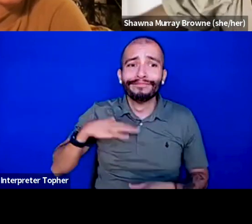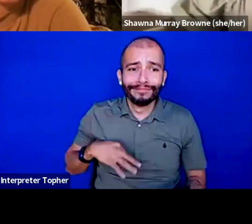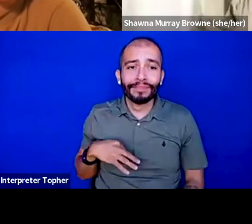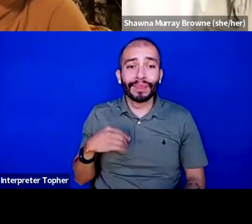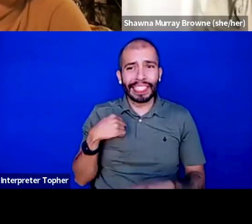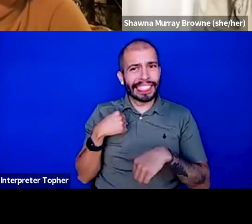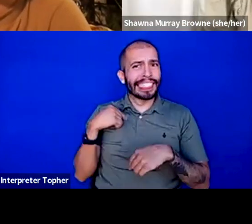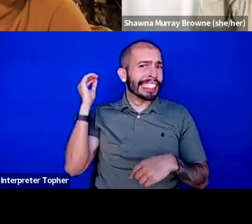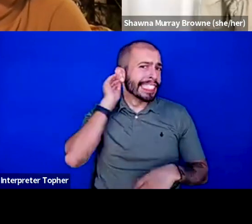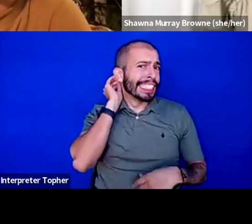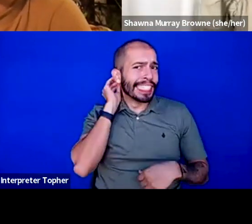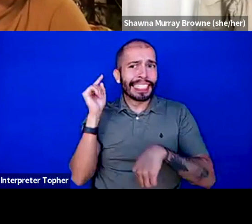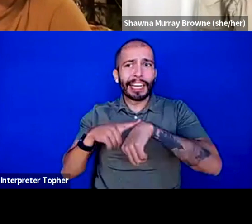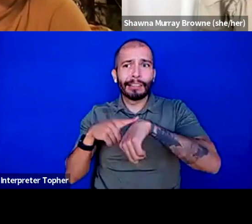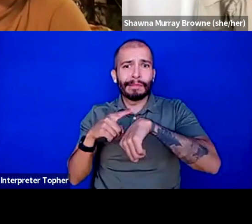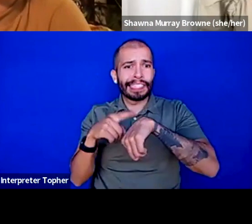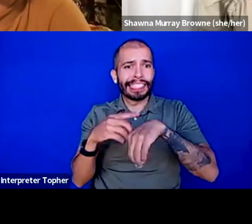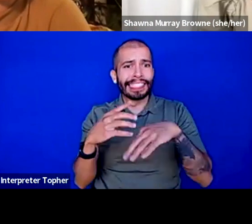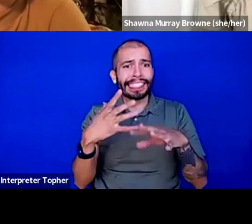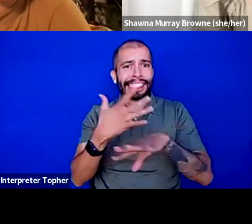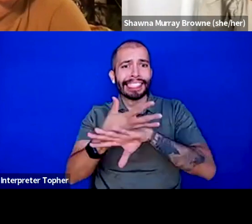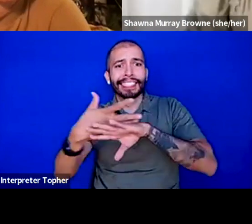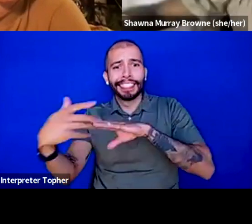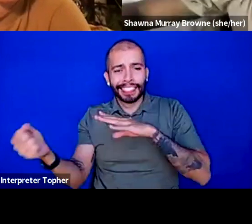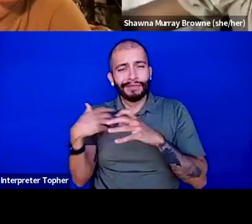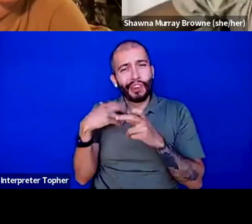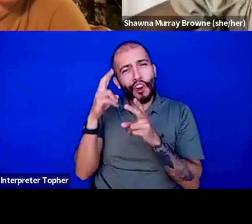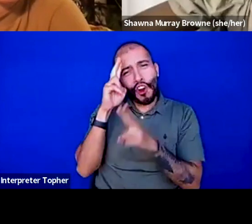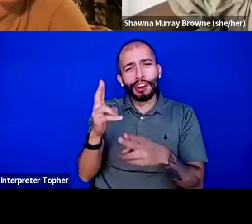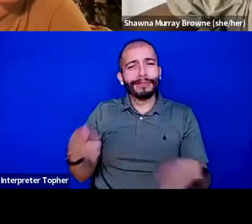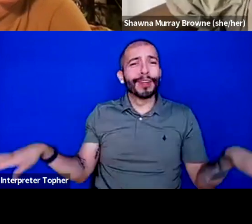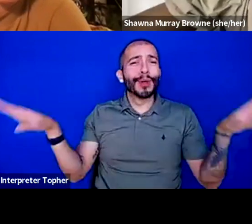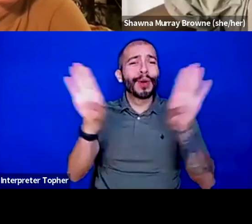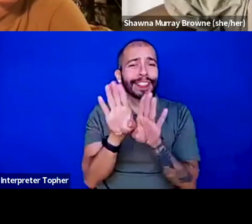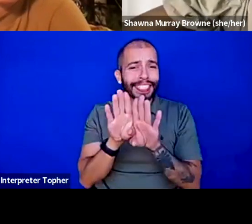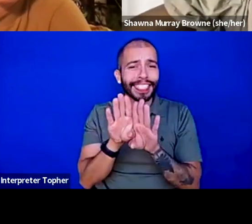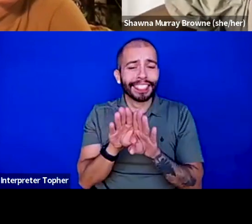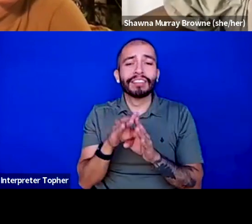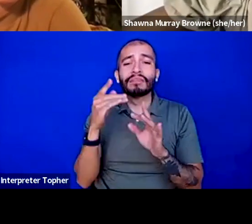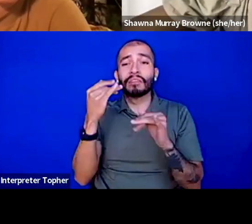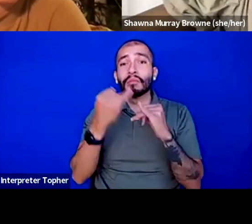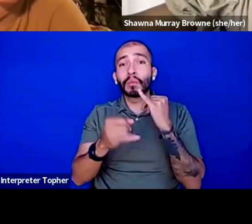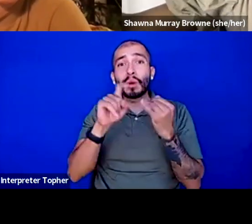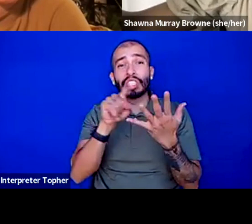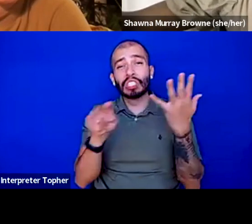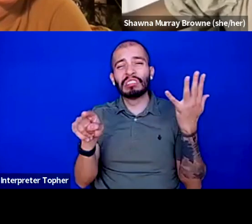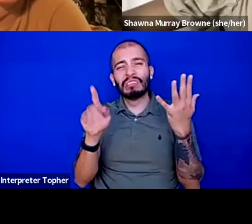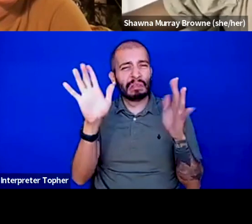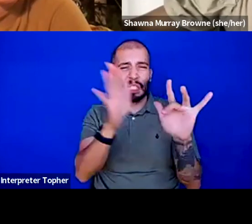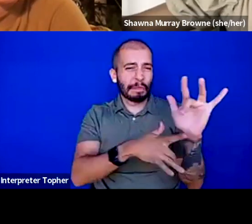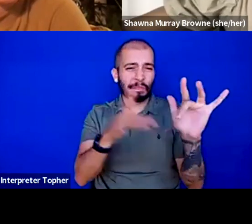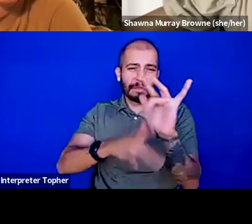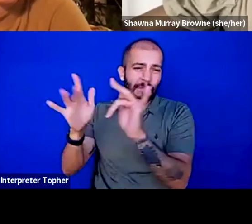to the panelists that we will actually skip the last couple of questions and move into closing.